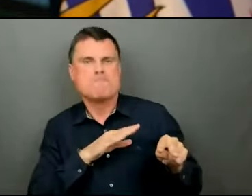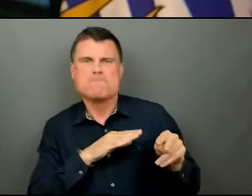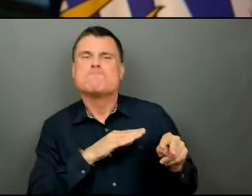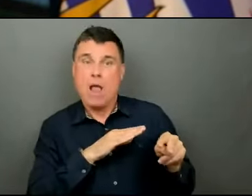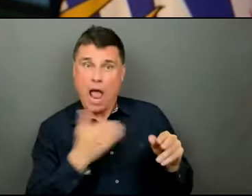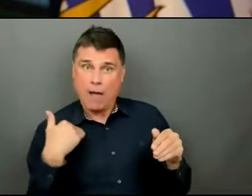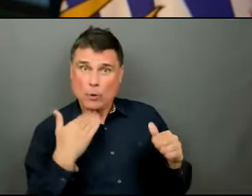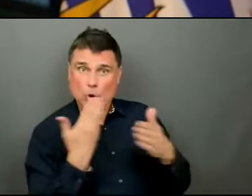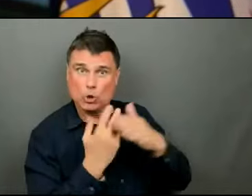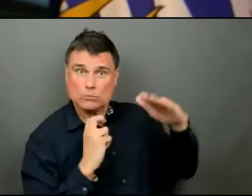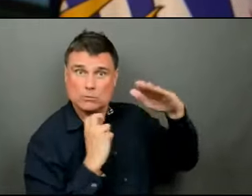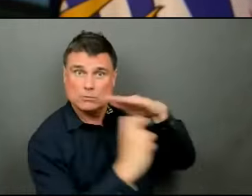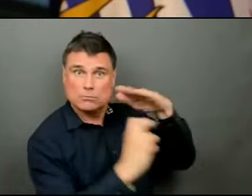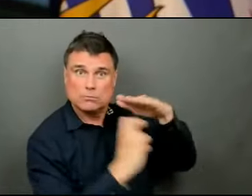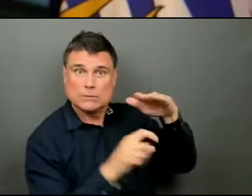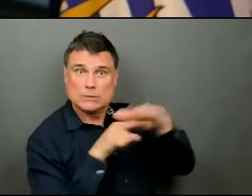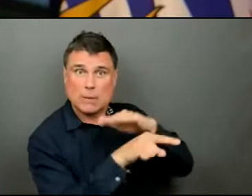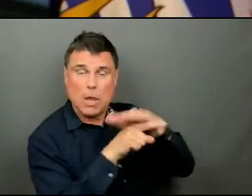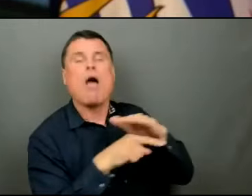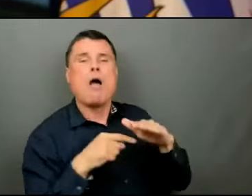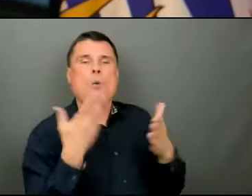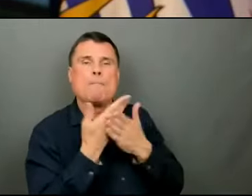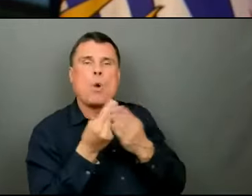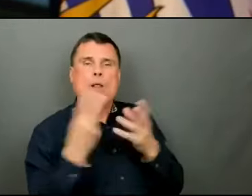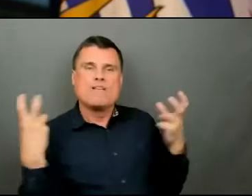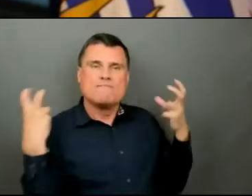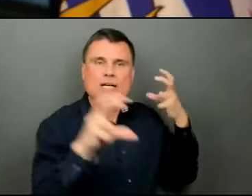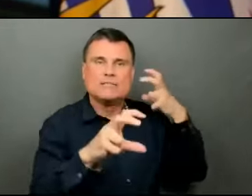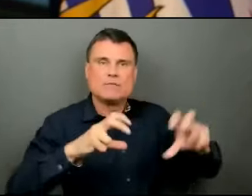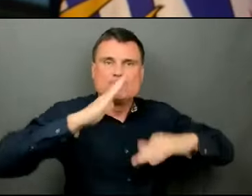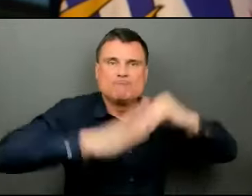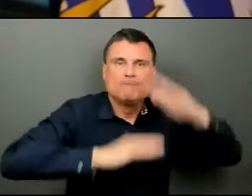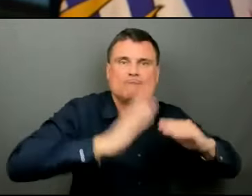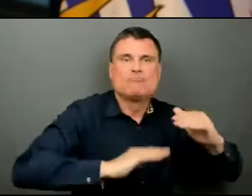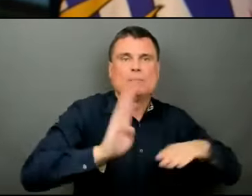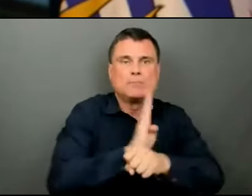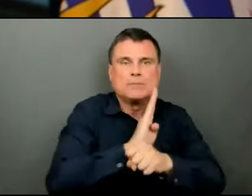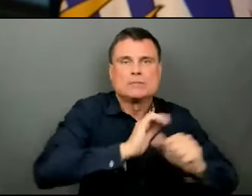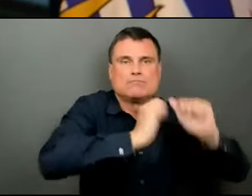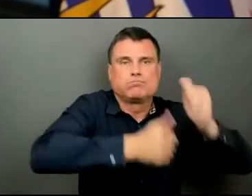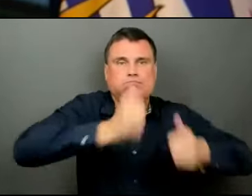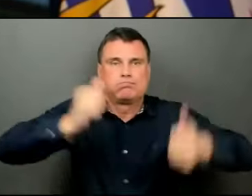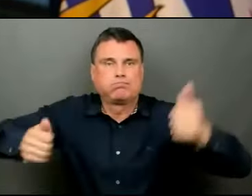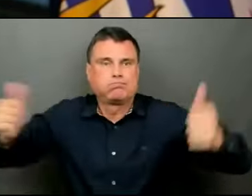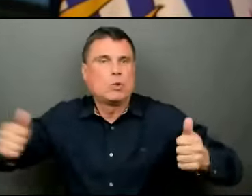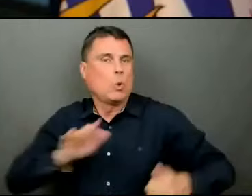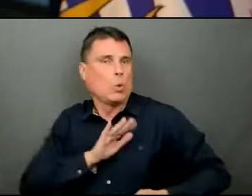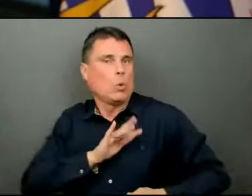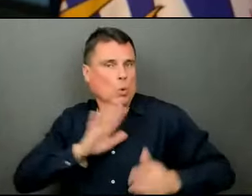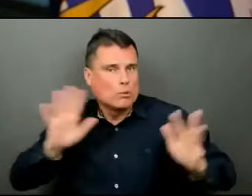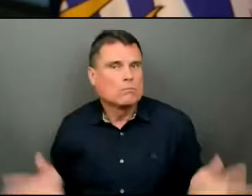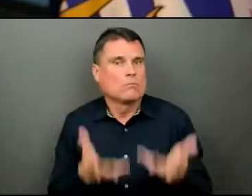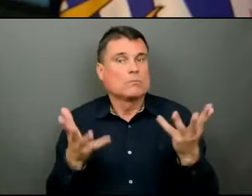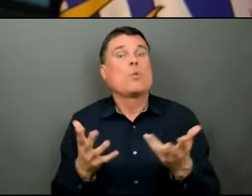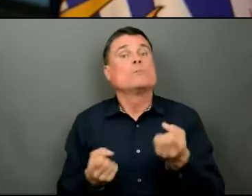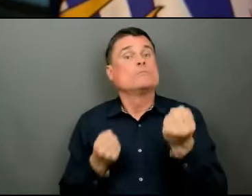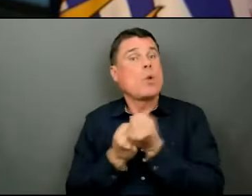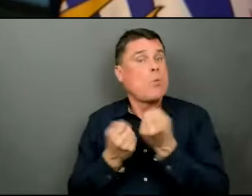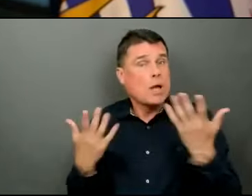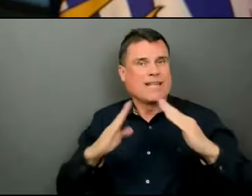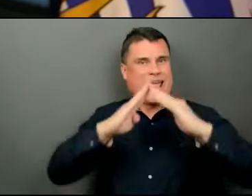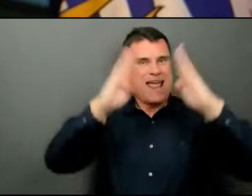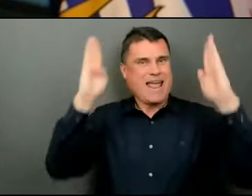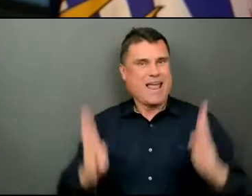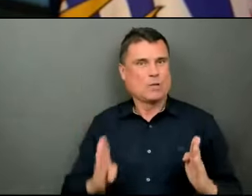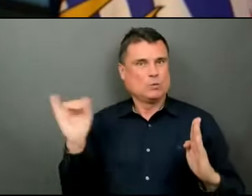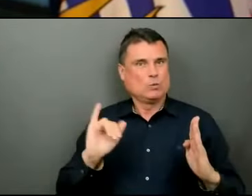centers in the region. It will support housing development, business development, and a lot of opportunities for us as a government